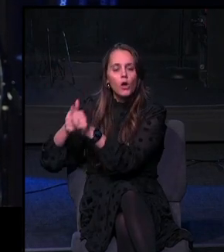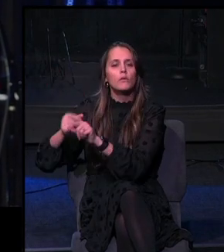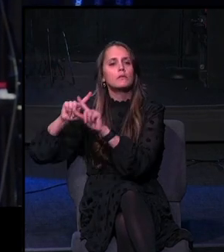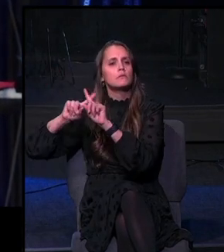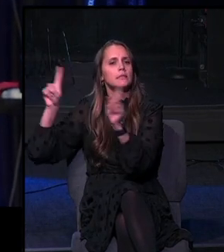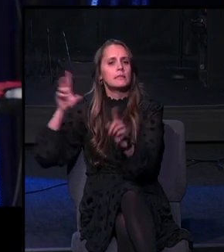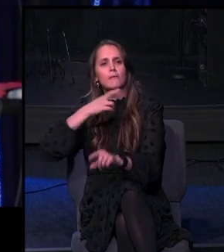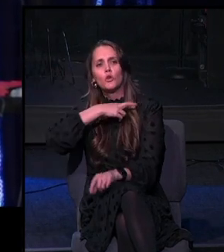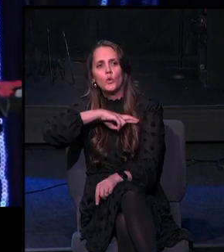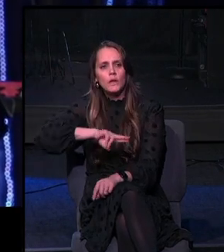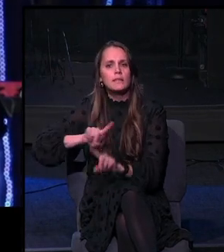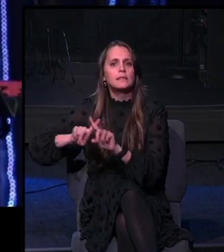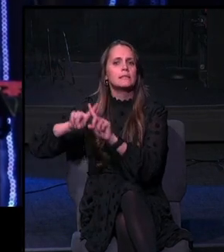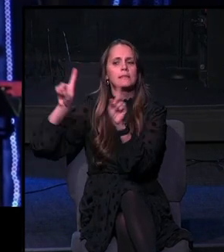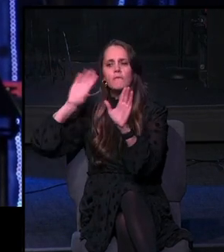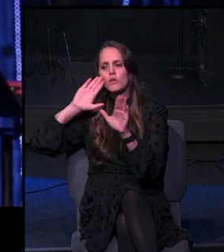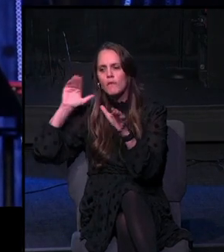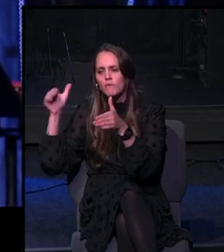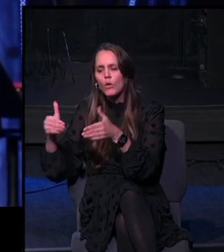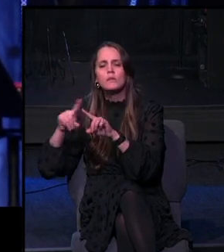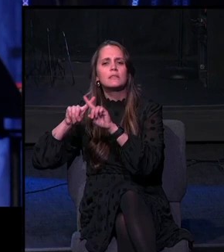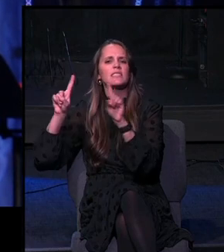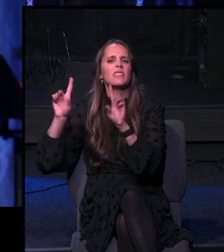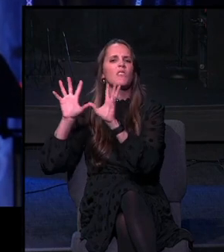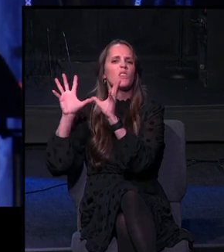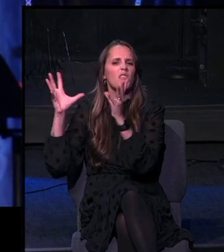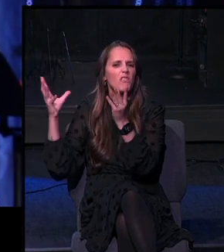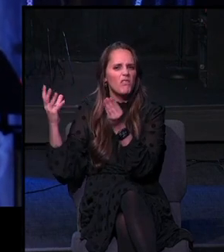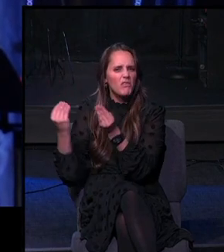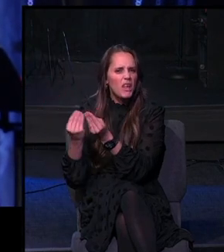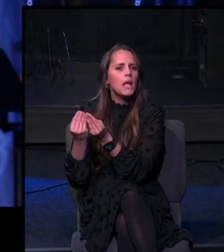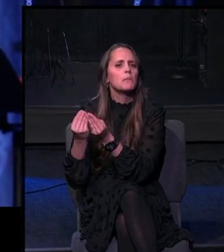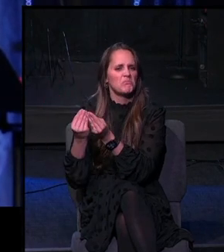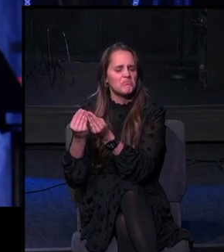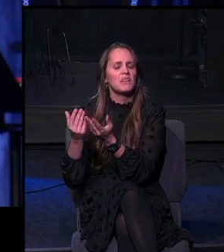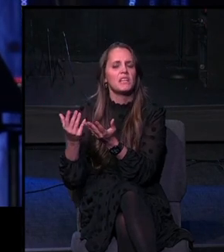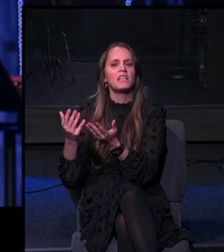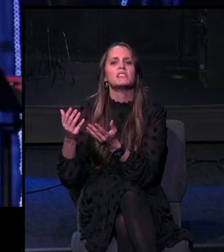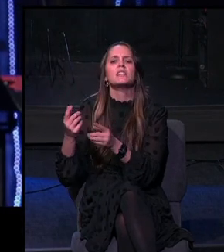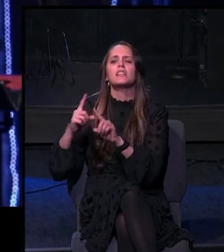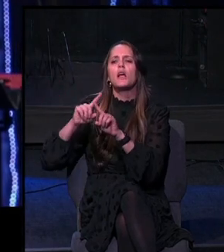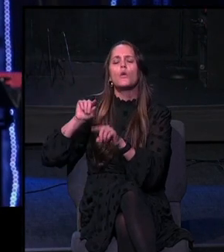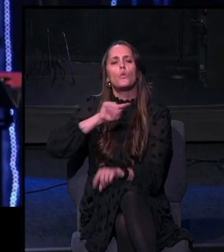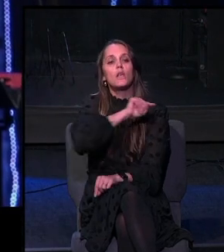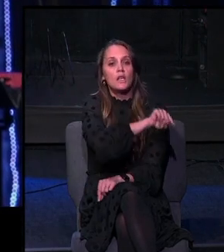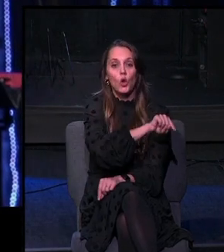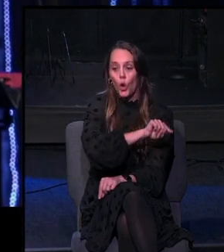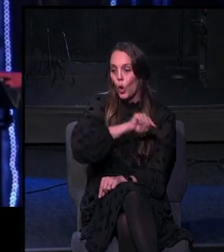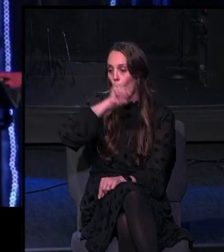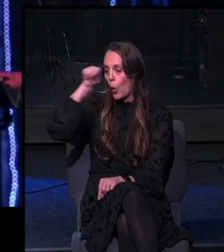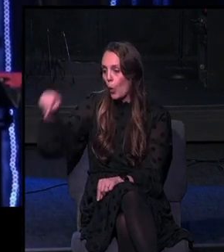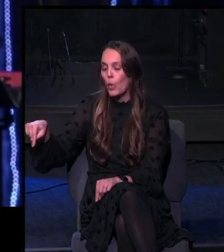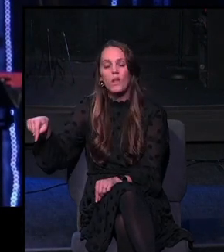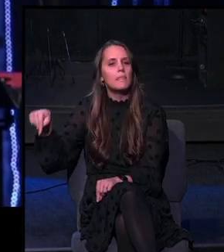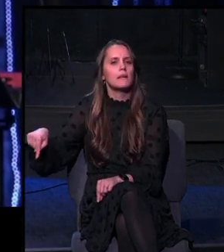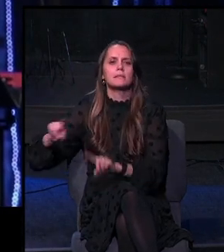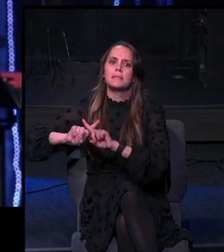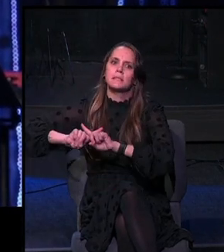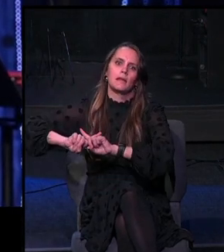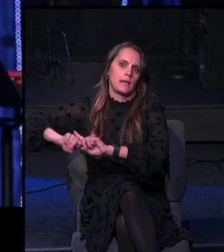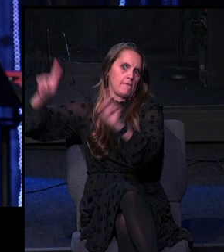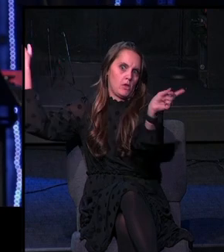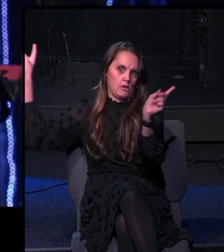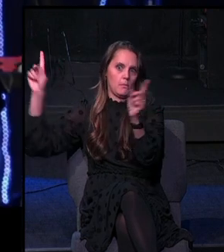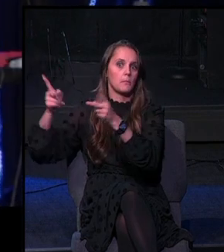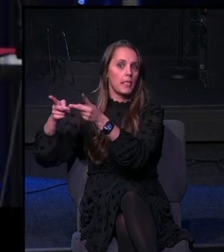different focuses and family dynamics and societal priorities. He went to a place that was totally different. And